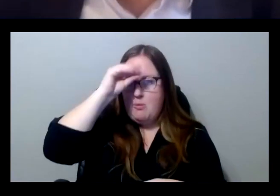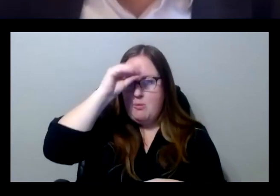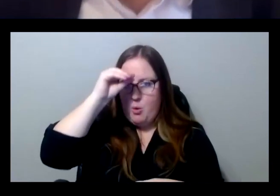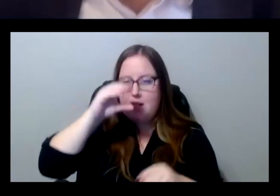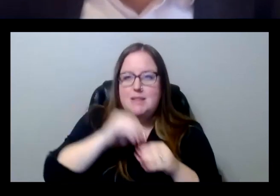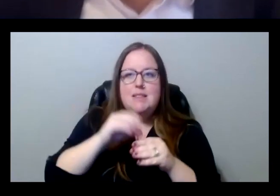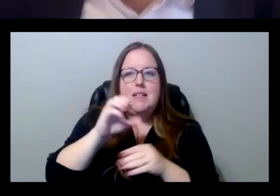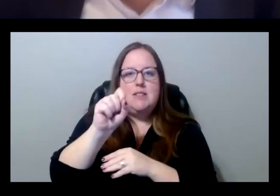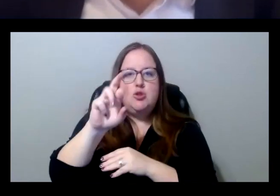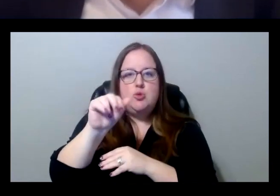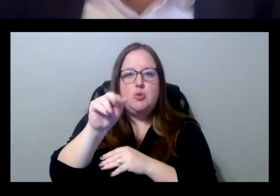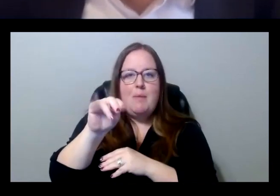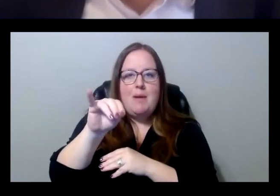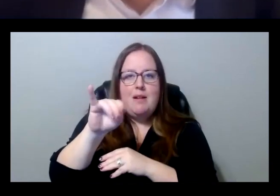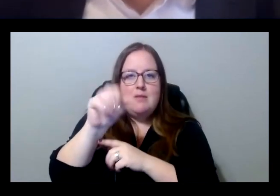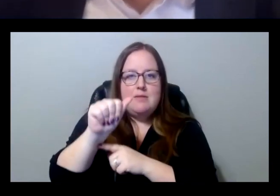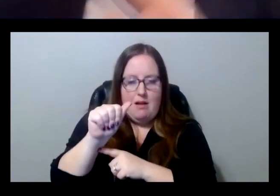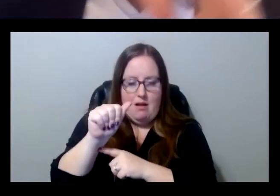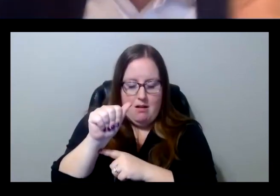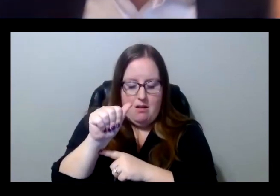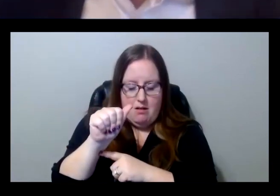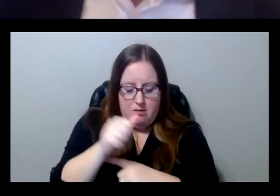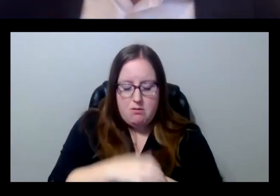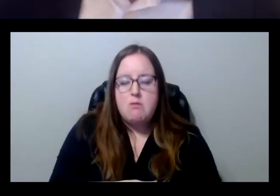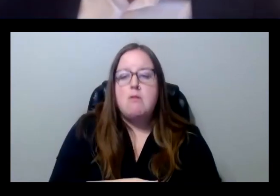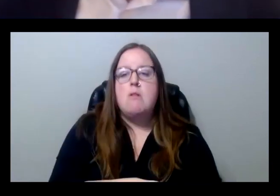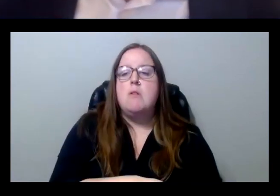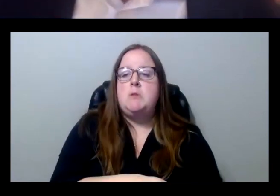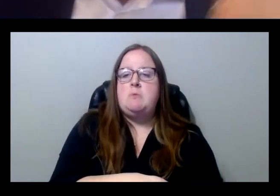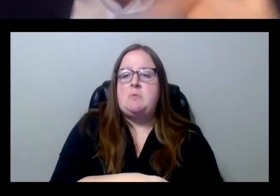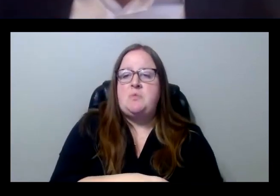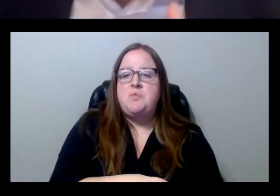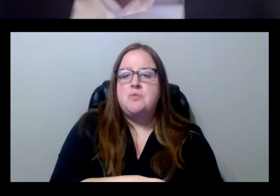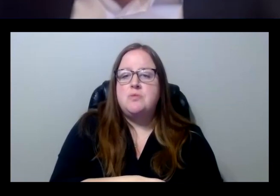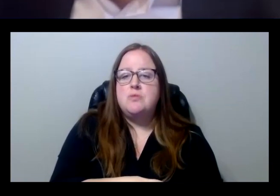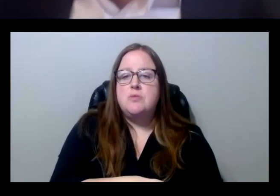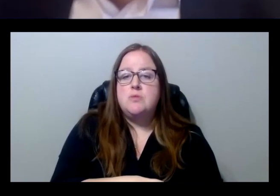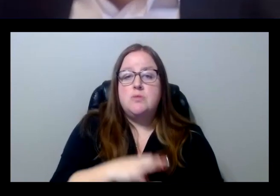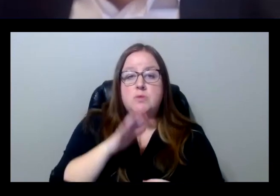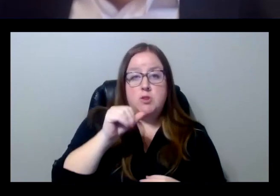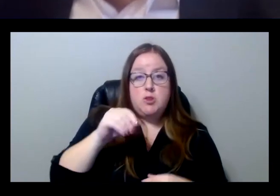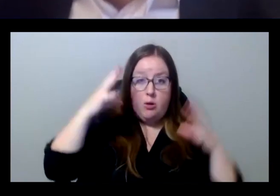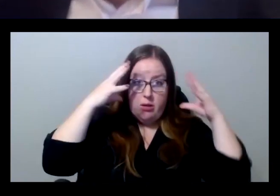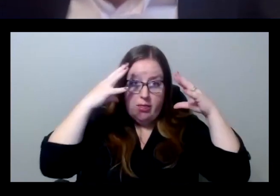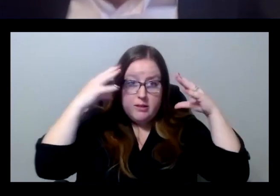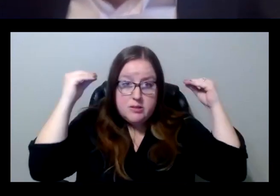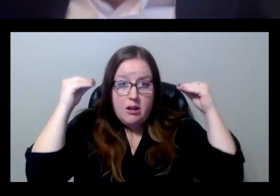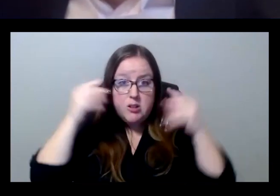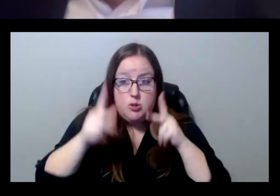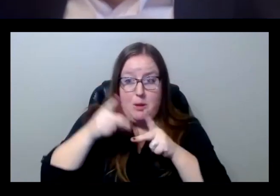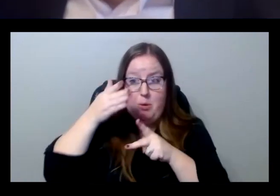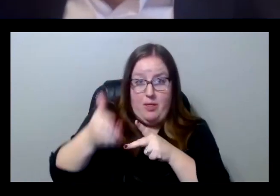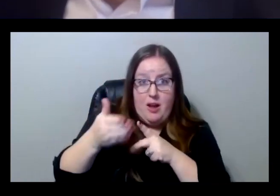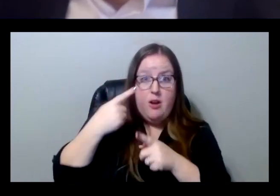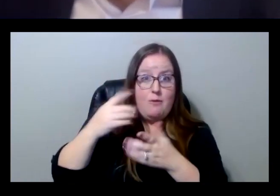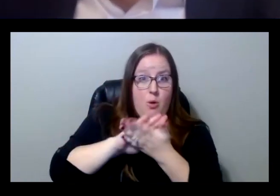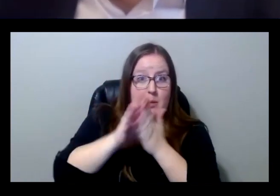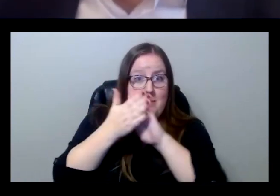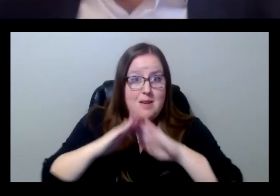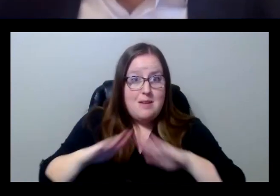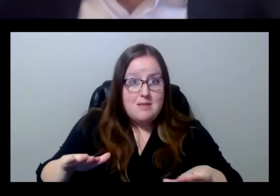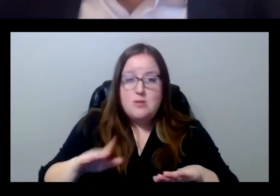Serb military. And folks, these people fled towards Srebrenica city. And